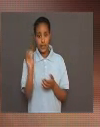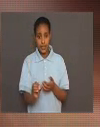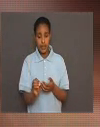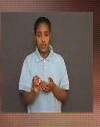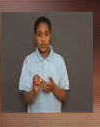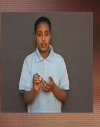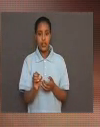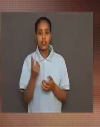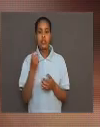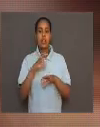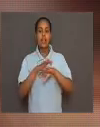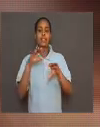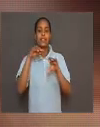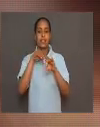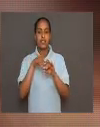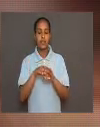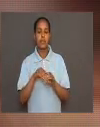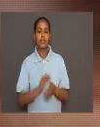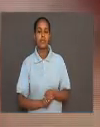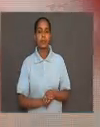27.2% of the Earth's crust.